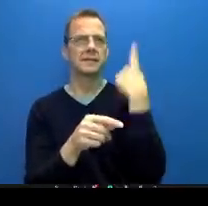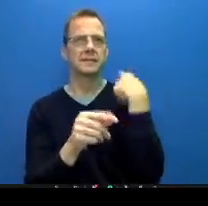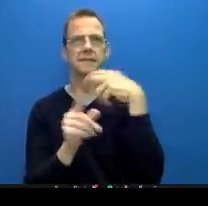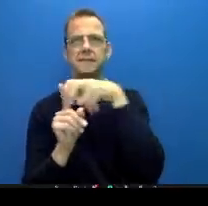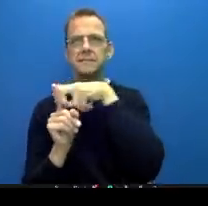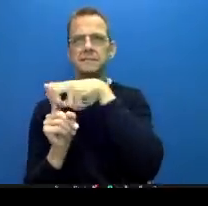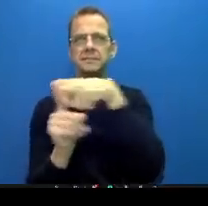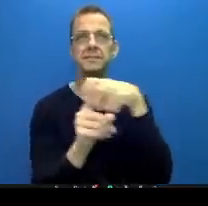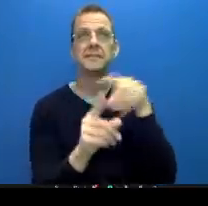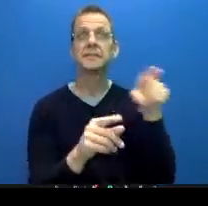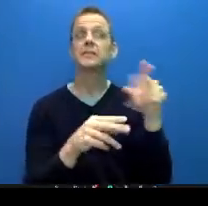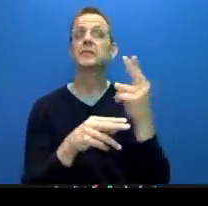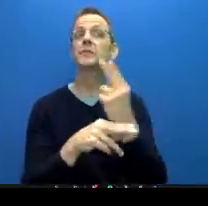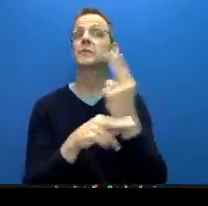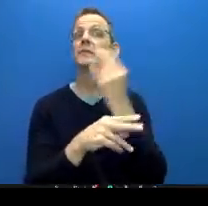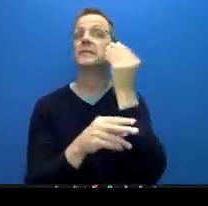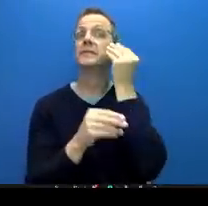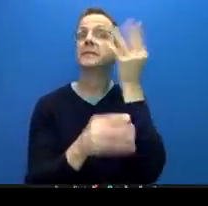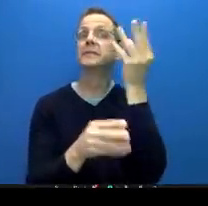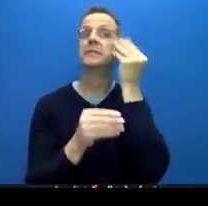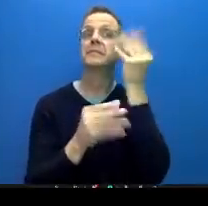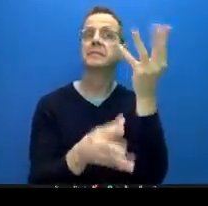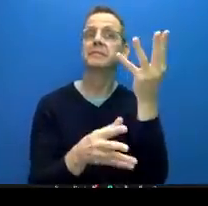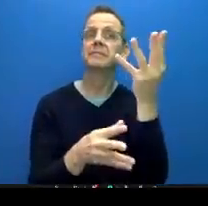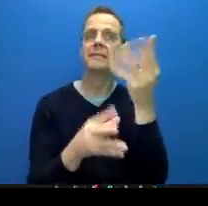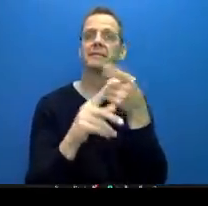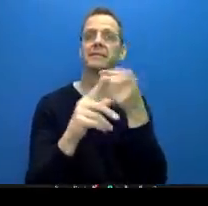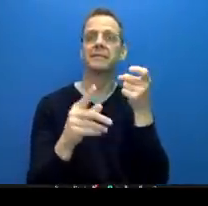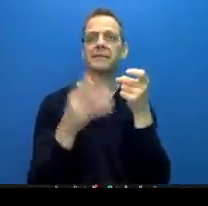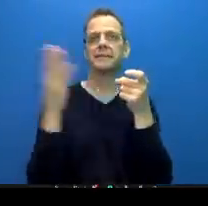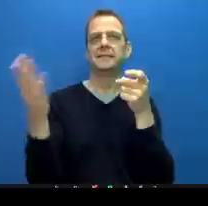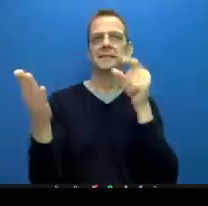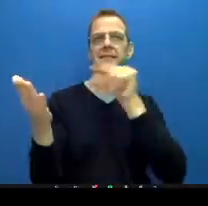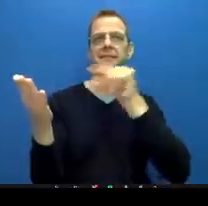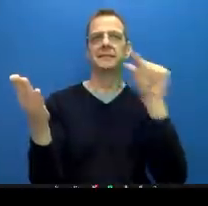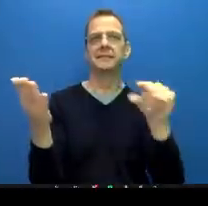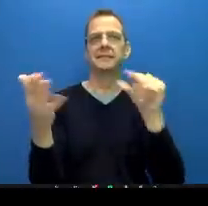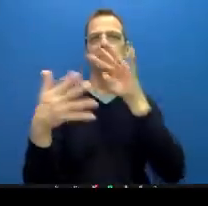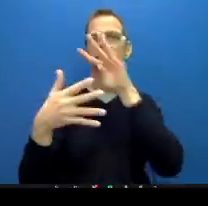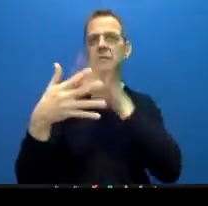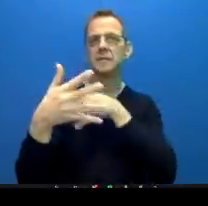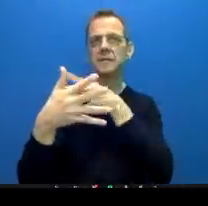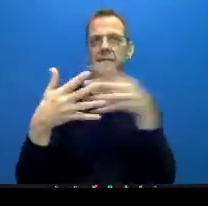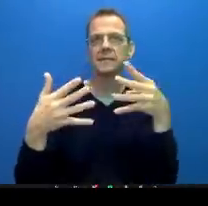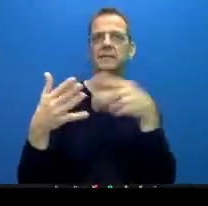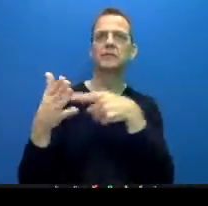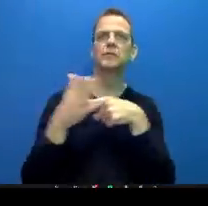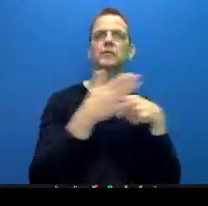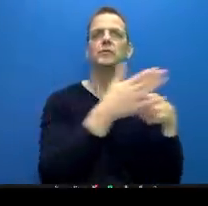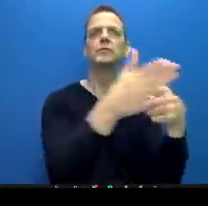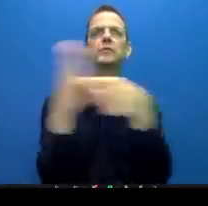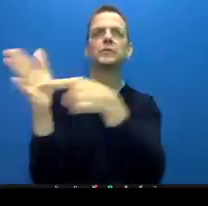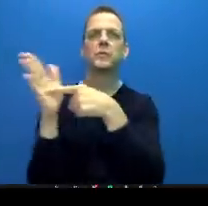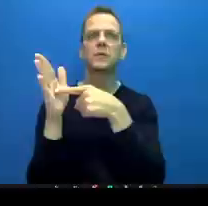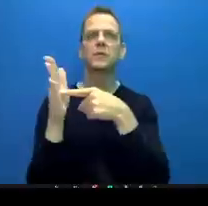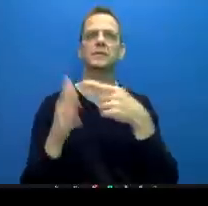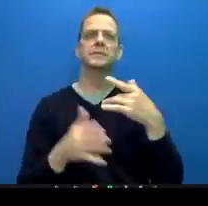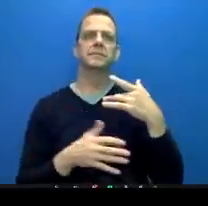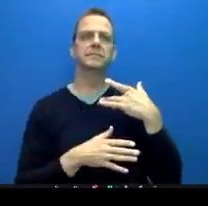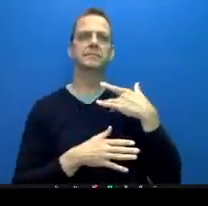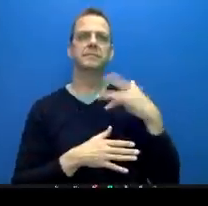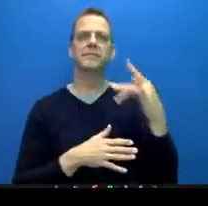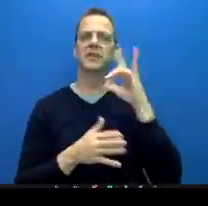government data and graphs to show trends in an accessible way to the general public. So I would like to direct the audience